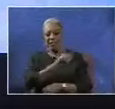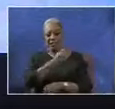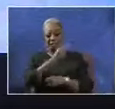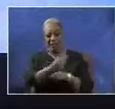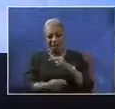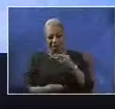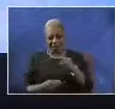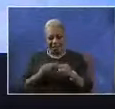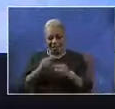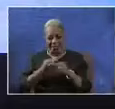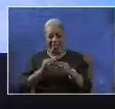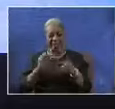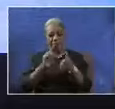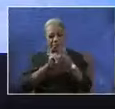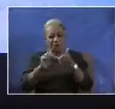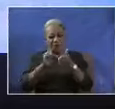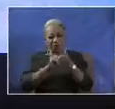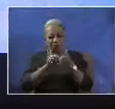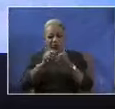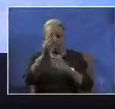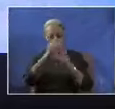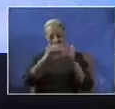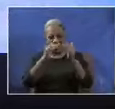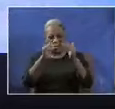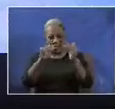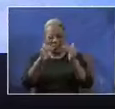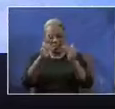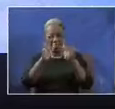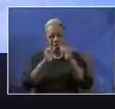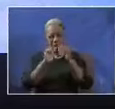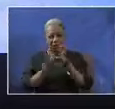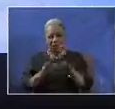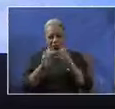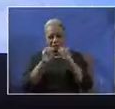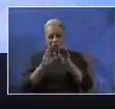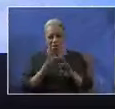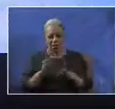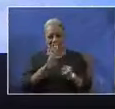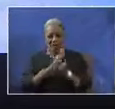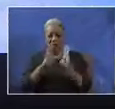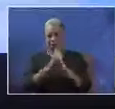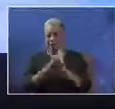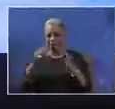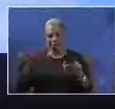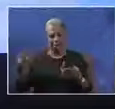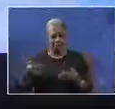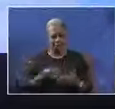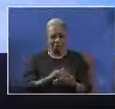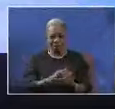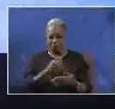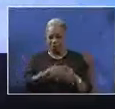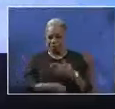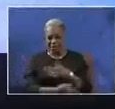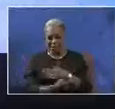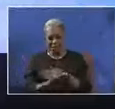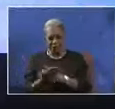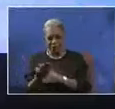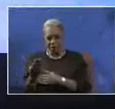Thank you, Lord, for your mercies are new every morning. Great is thy faithfulness, Lord, unto us.